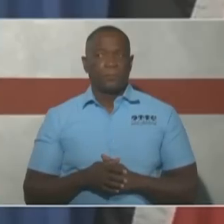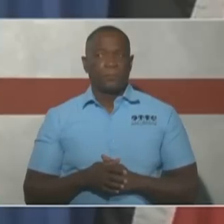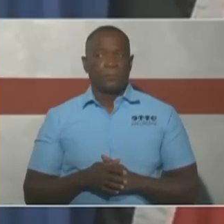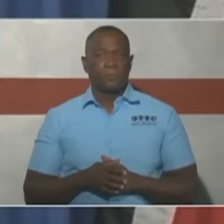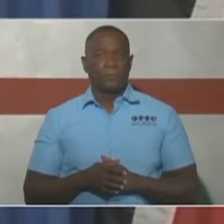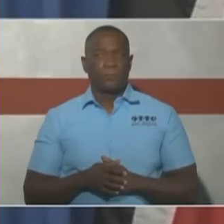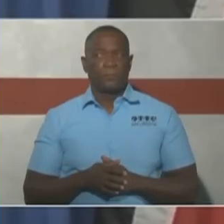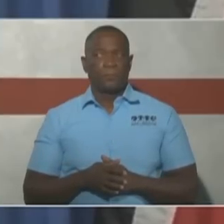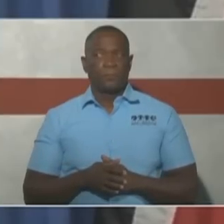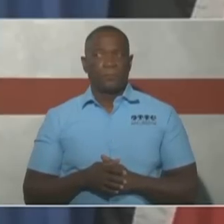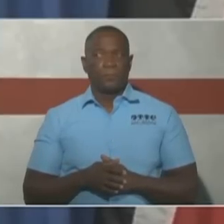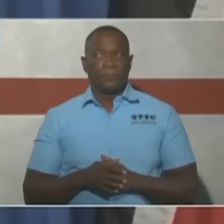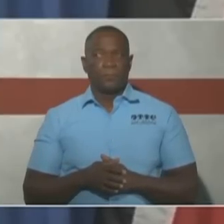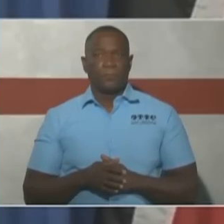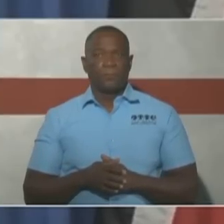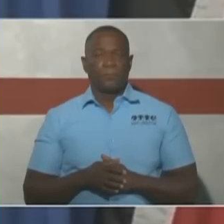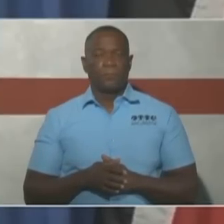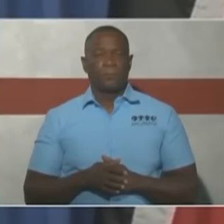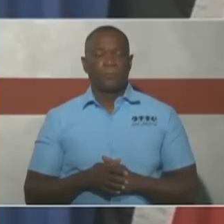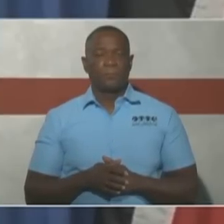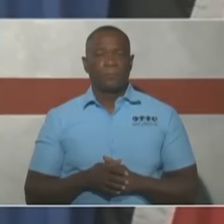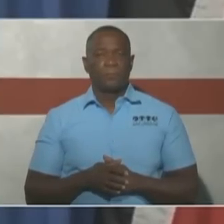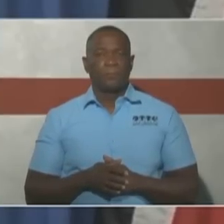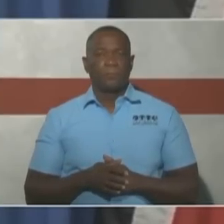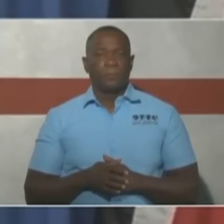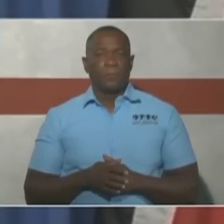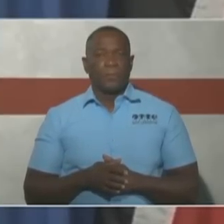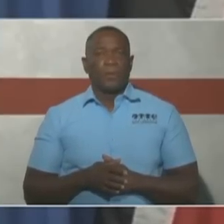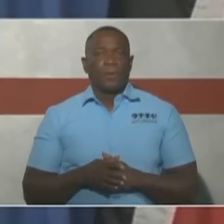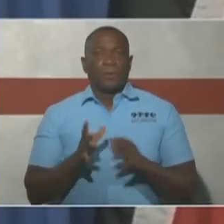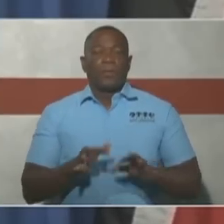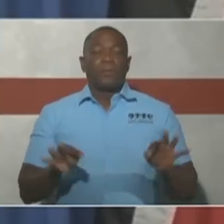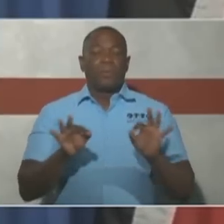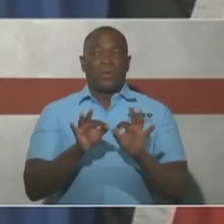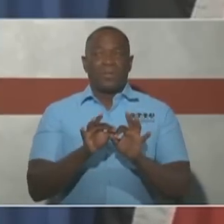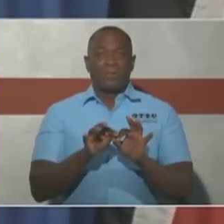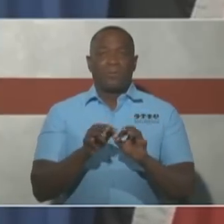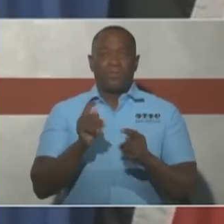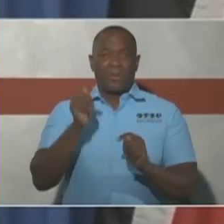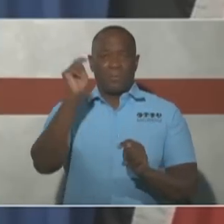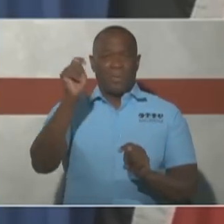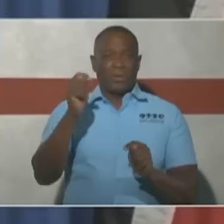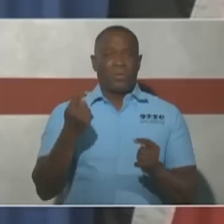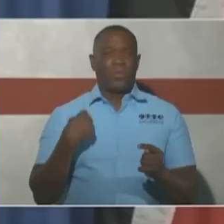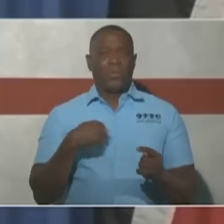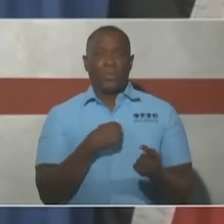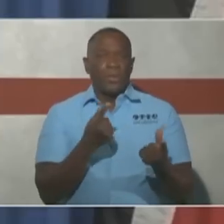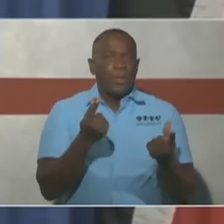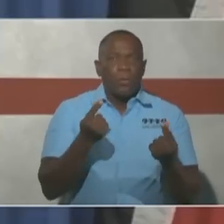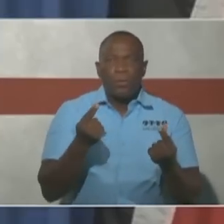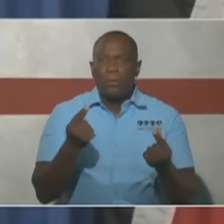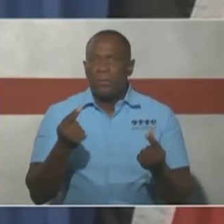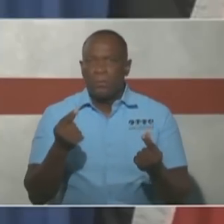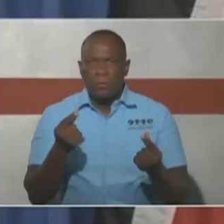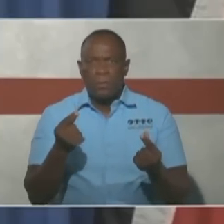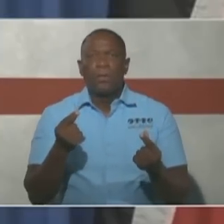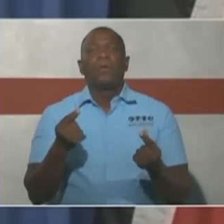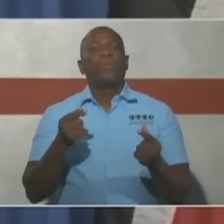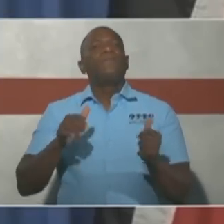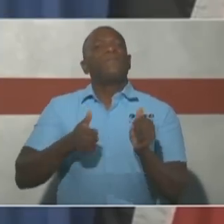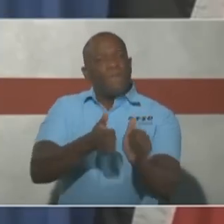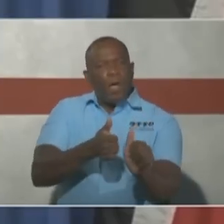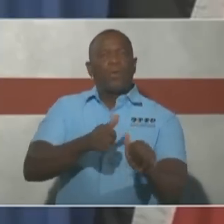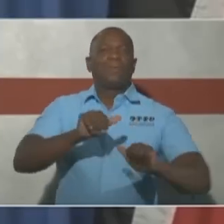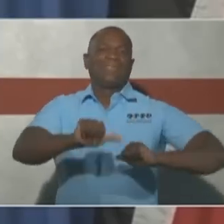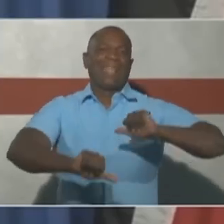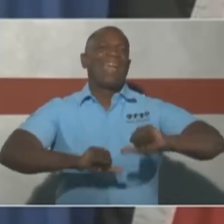again that the response of the government of Trinidad and Tobago in this unique situation would be guided by the science